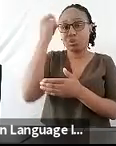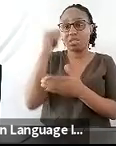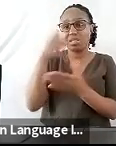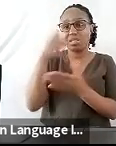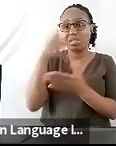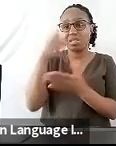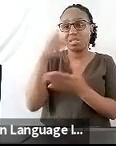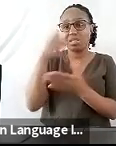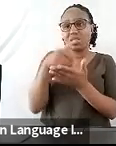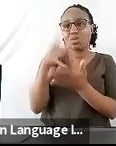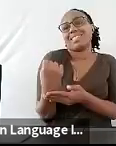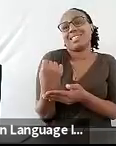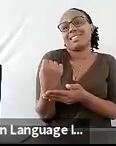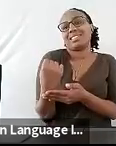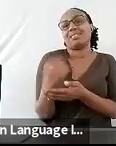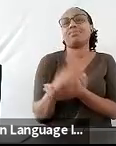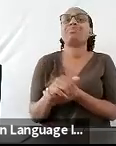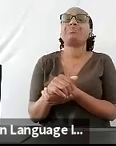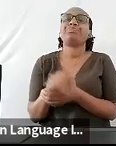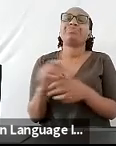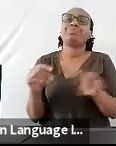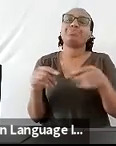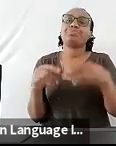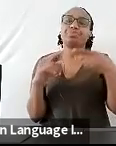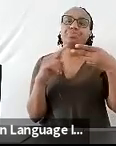Number two, I would have to say,